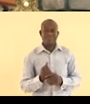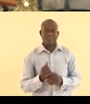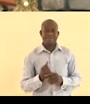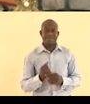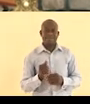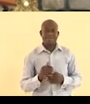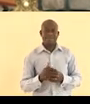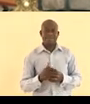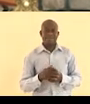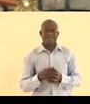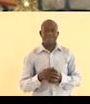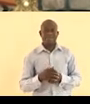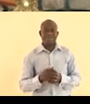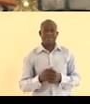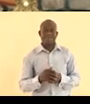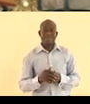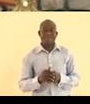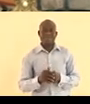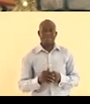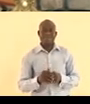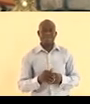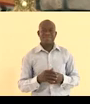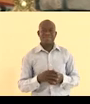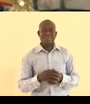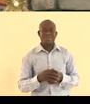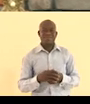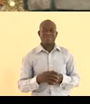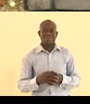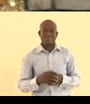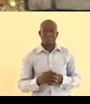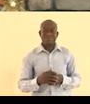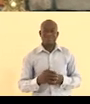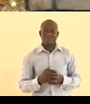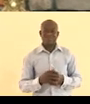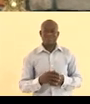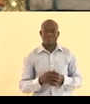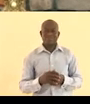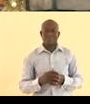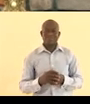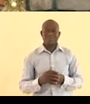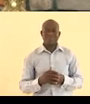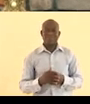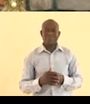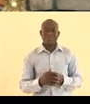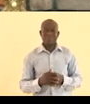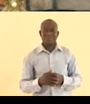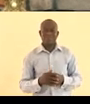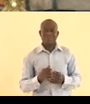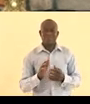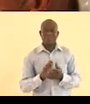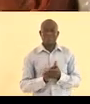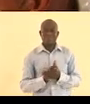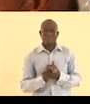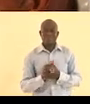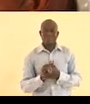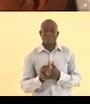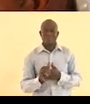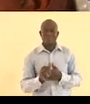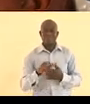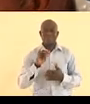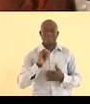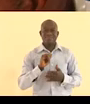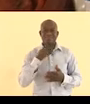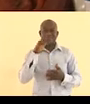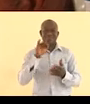person is the class rep. Have you heard that before? Class rep, the student that is the class rep.